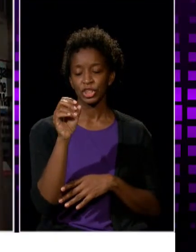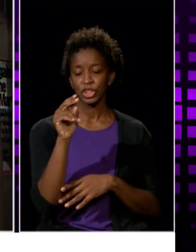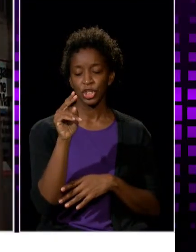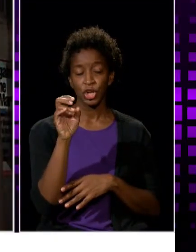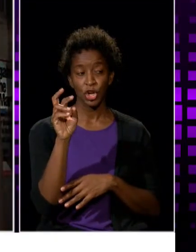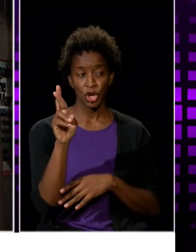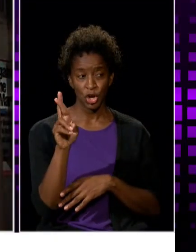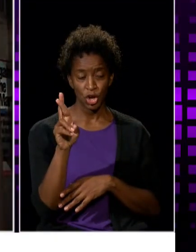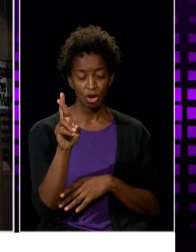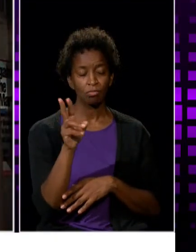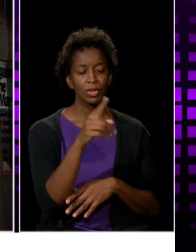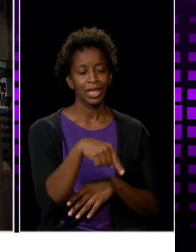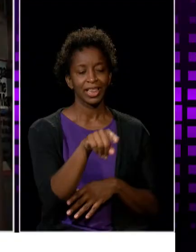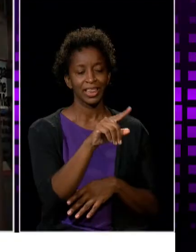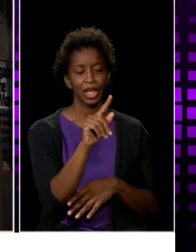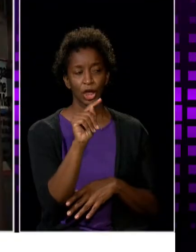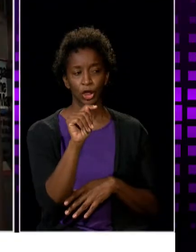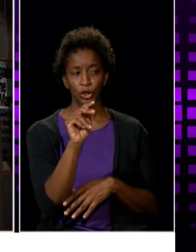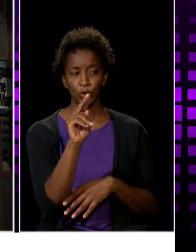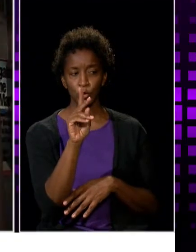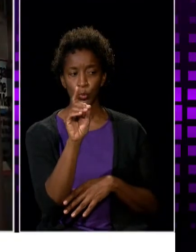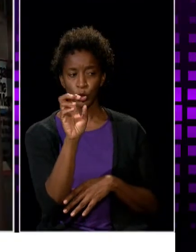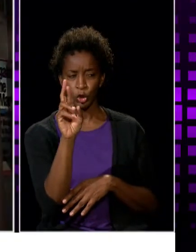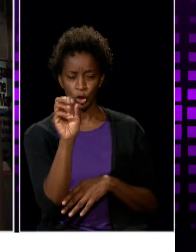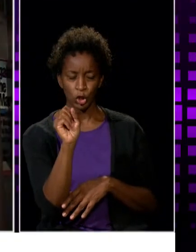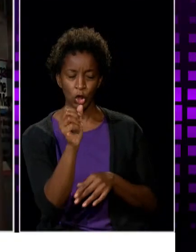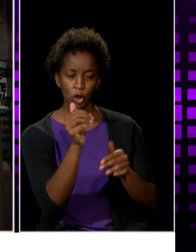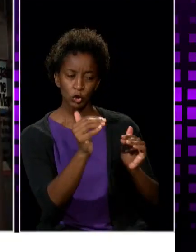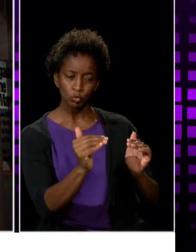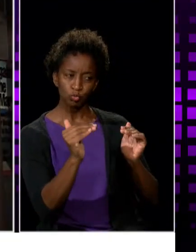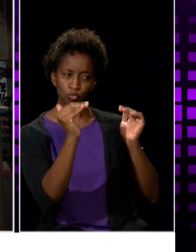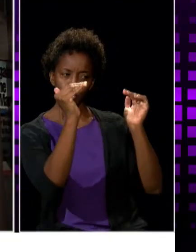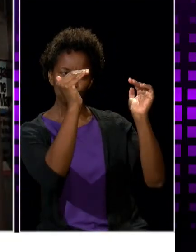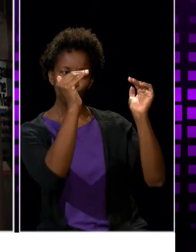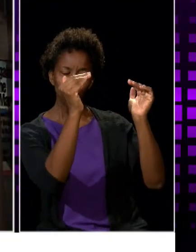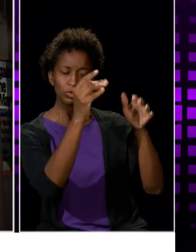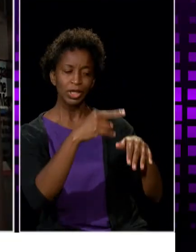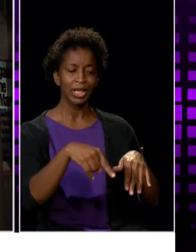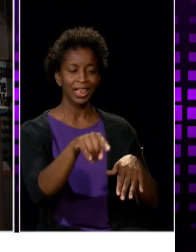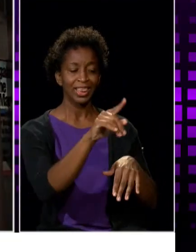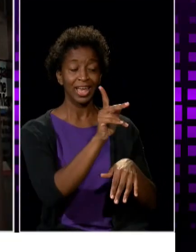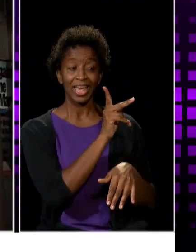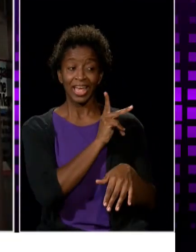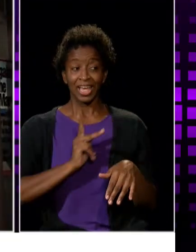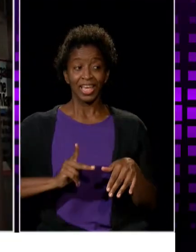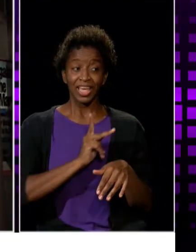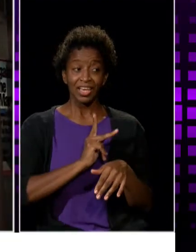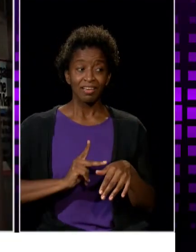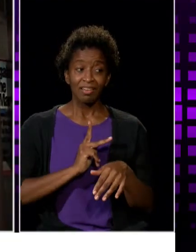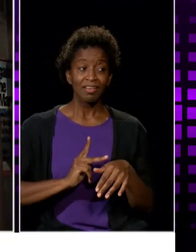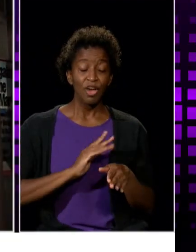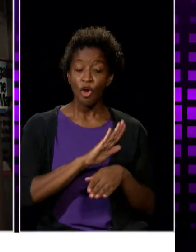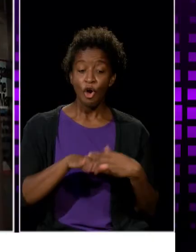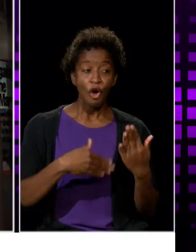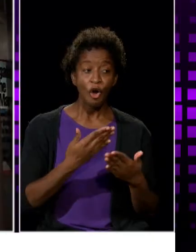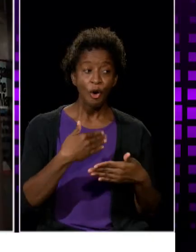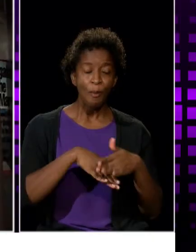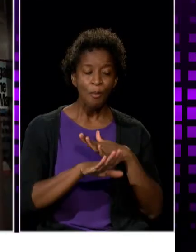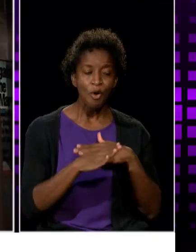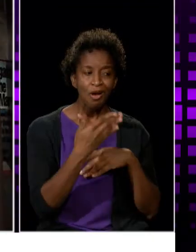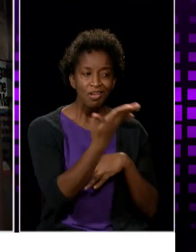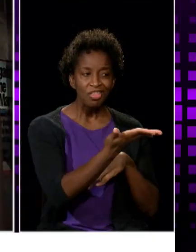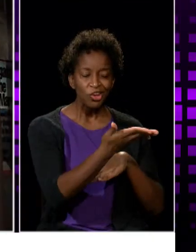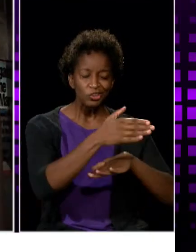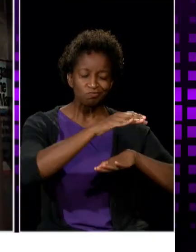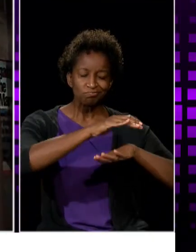English kings have almost uniformly always been born in England. Of course, there were